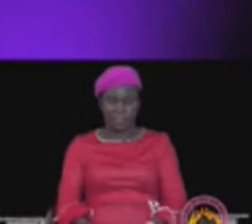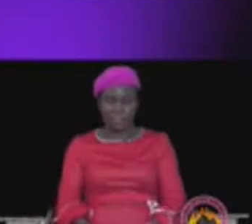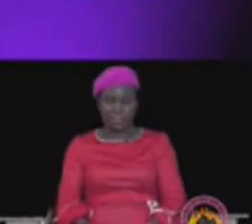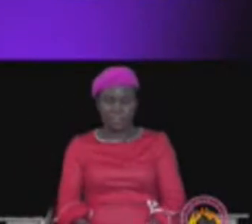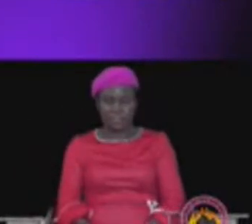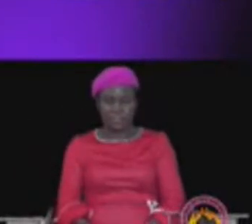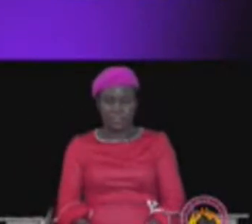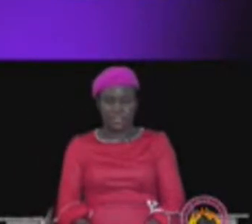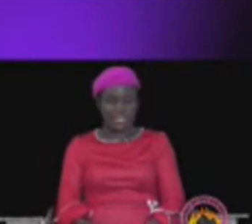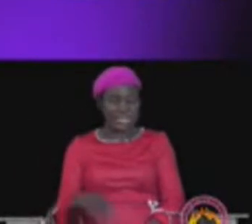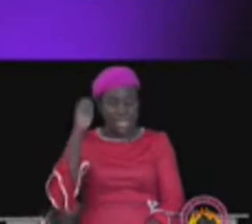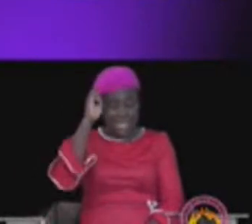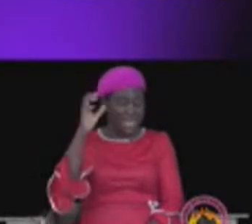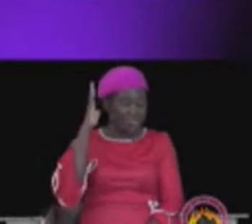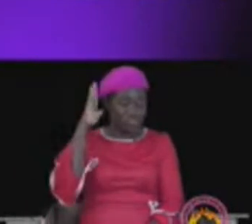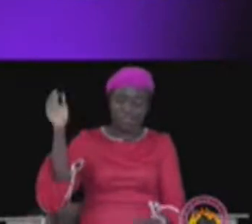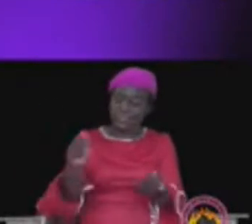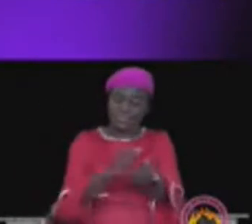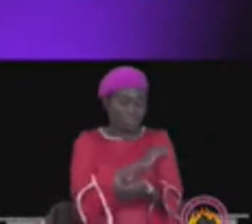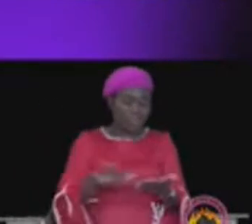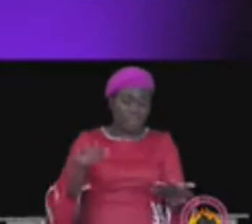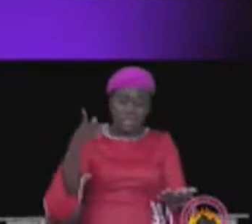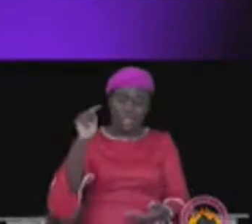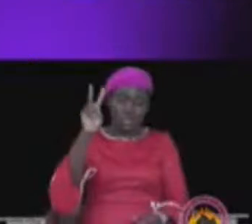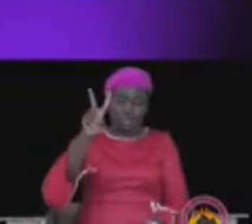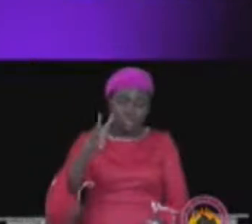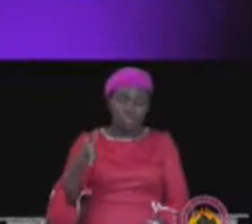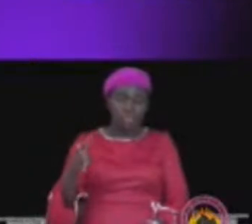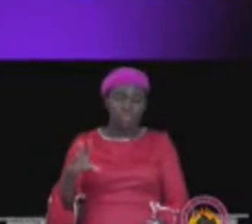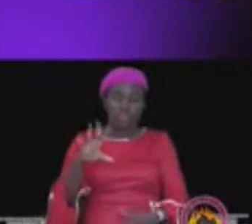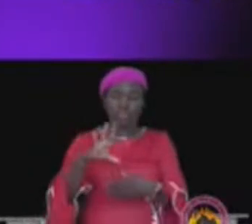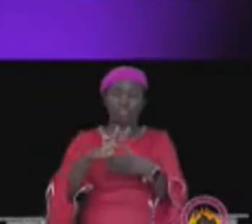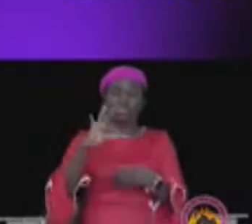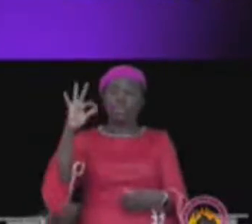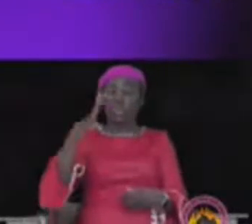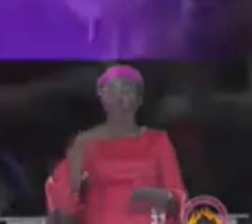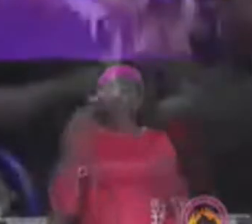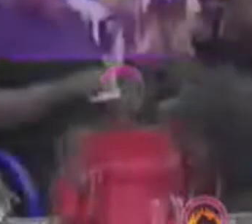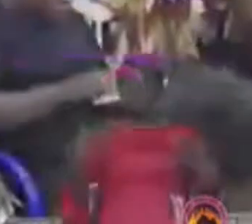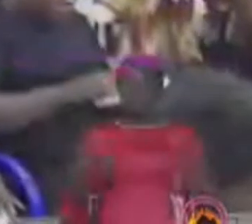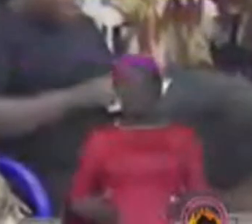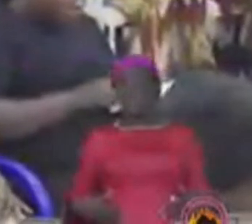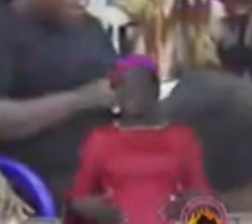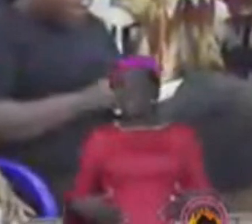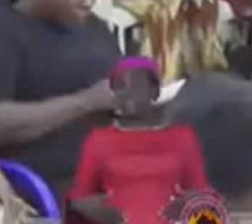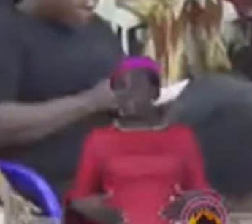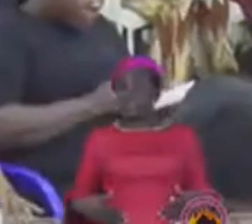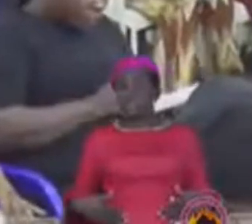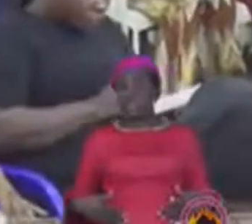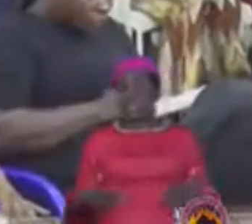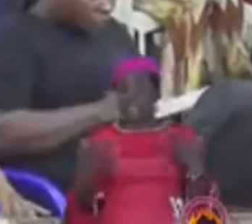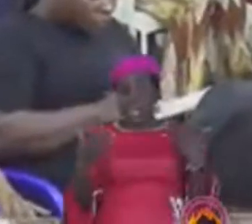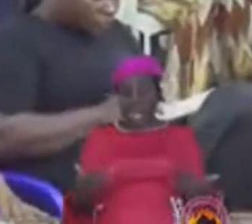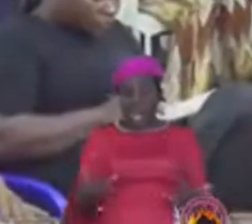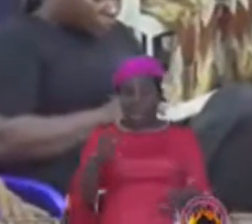He will destroy the two. So saying soul cannot die, there it is.